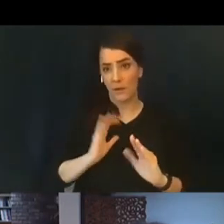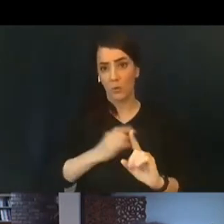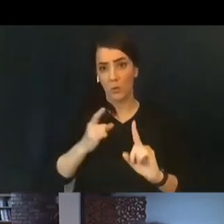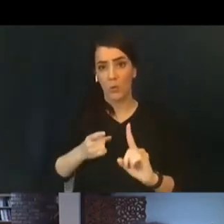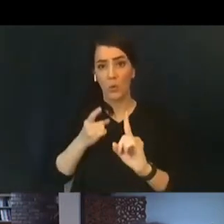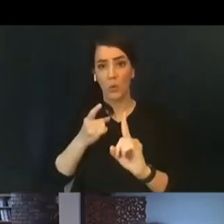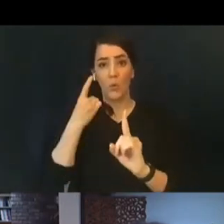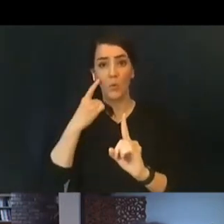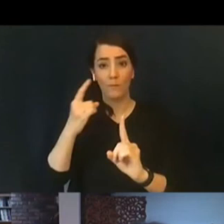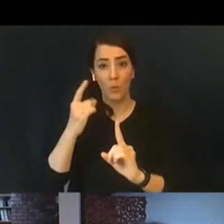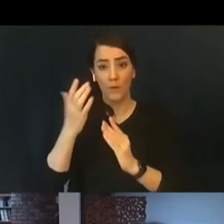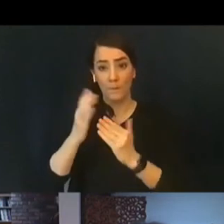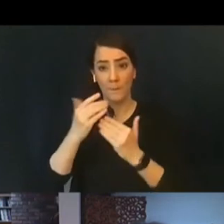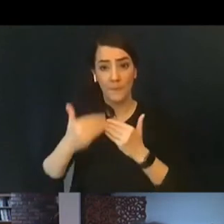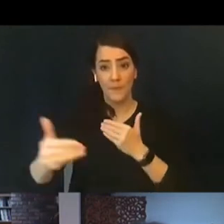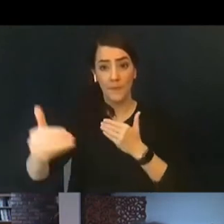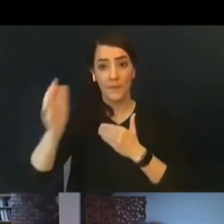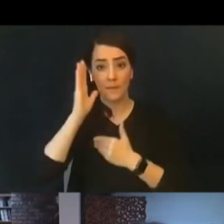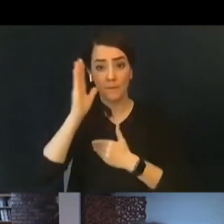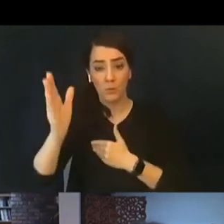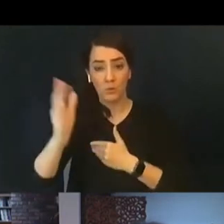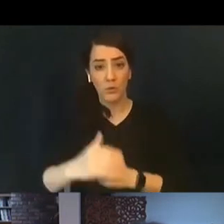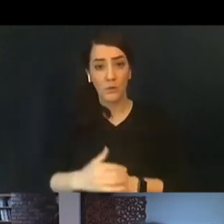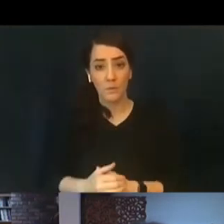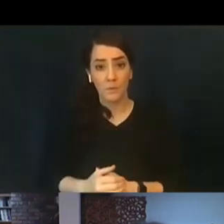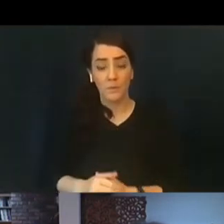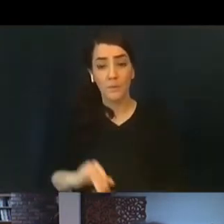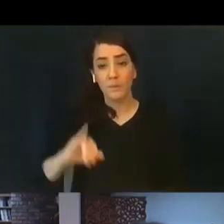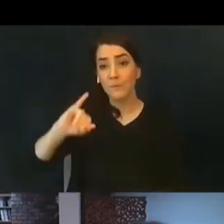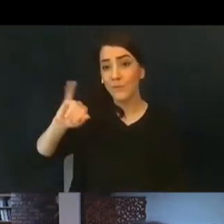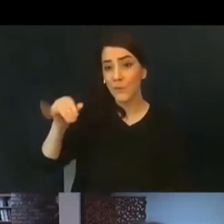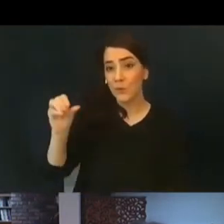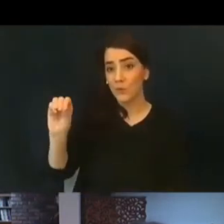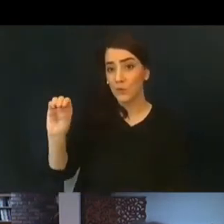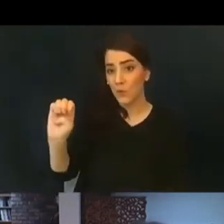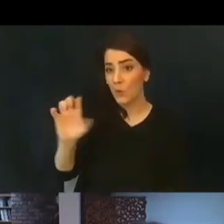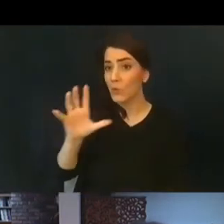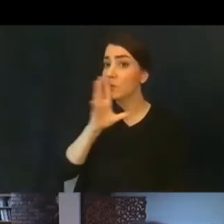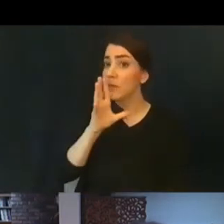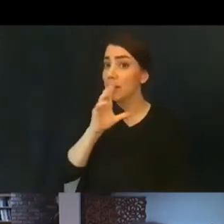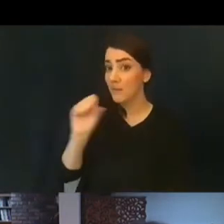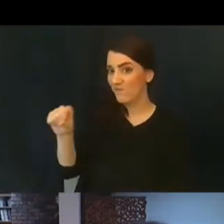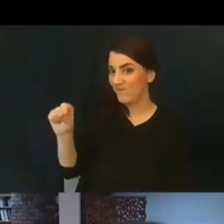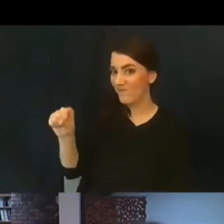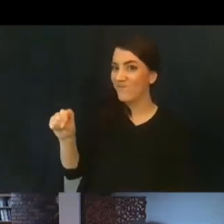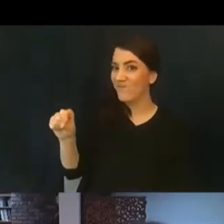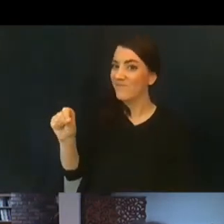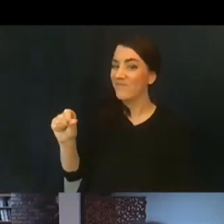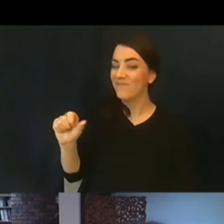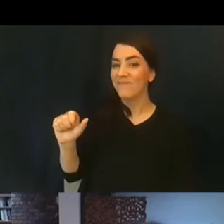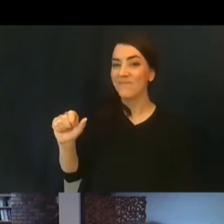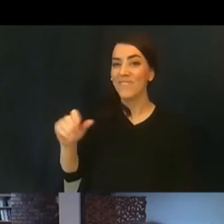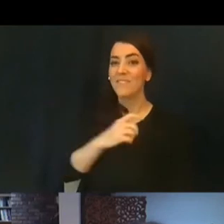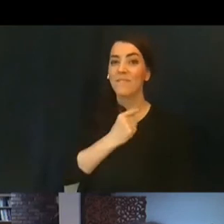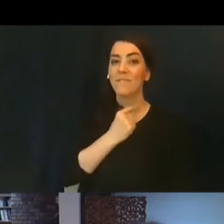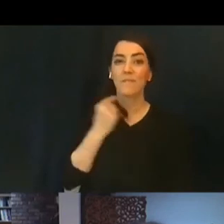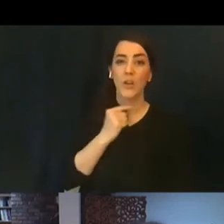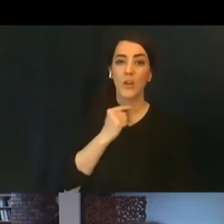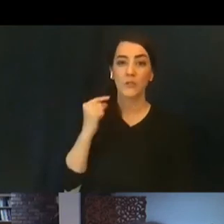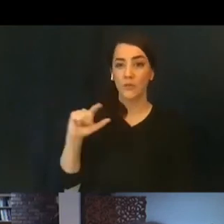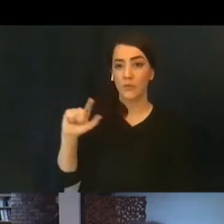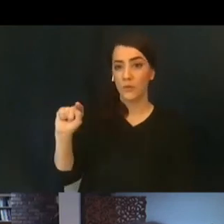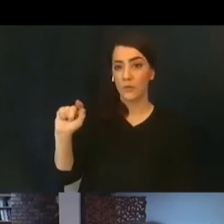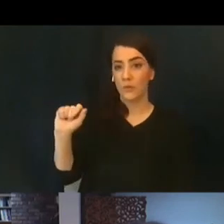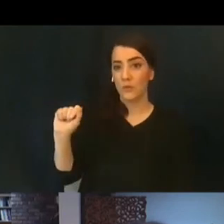And I'll say that something else that Father Tadios talked about last night was the exciting... His excitement about being able to work more with the Ukrainian community